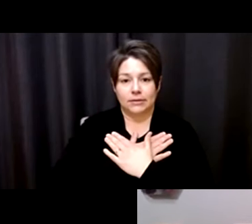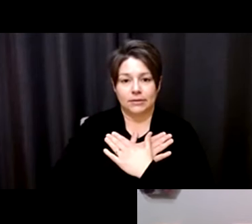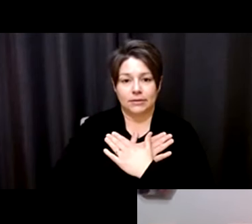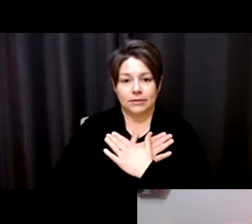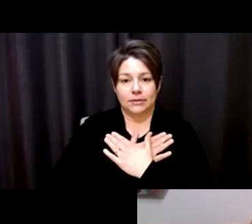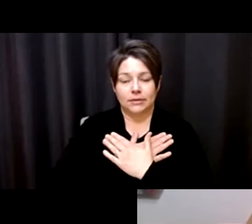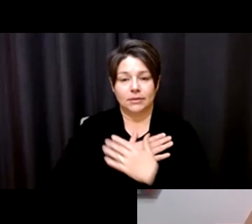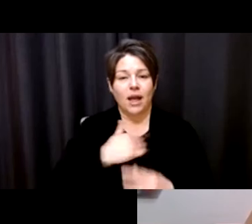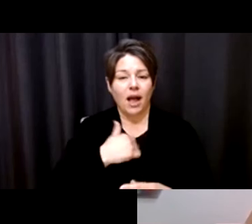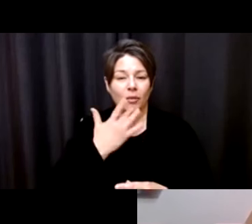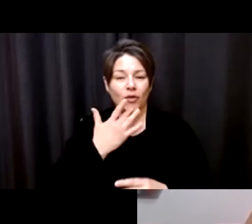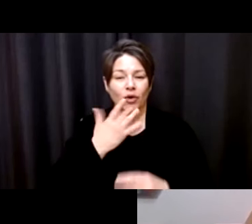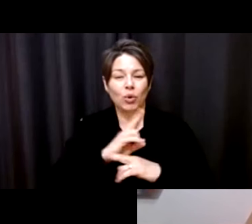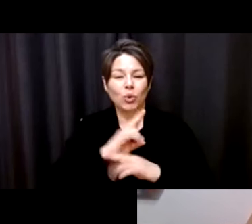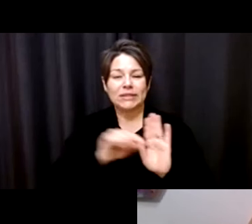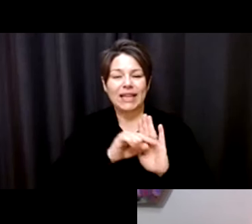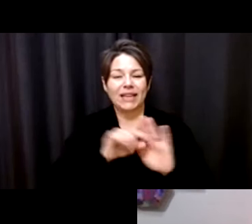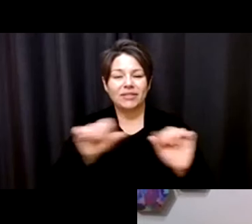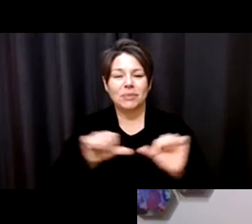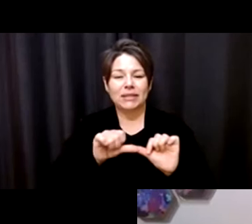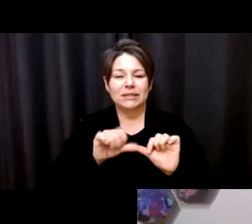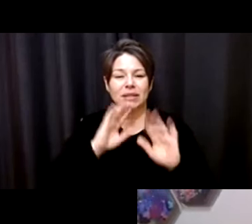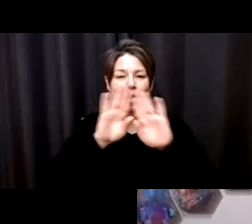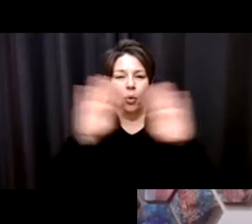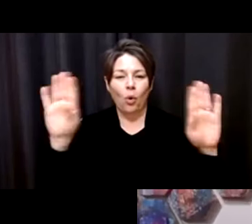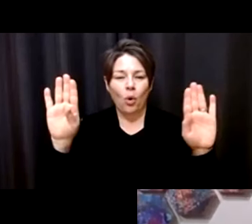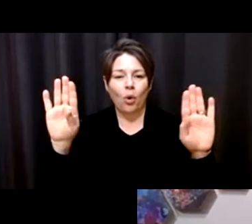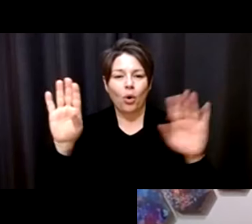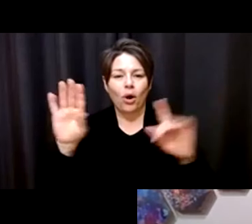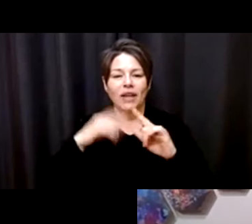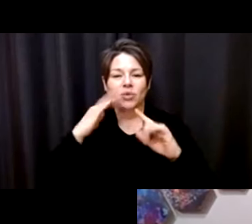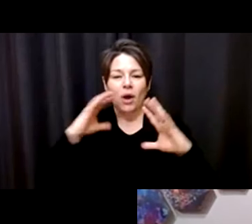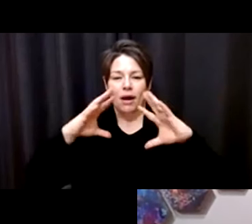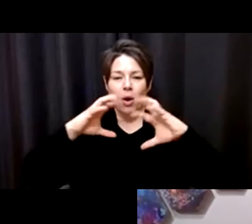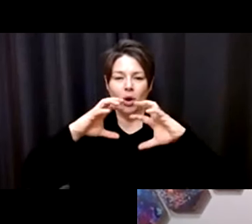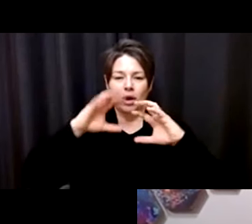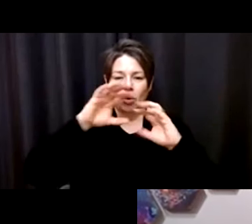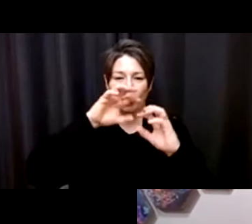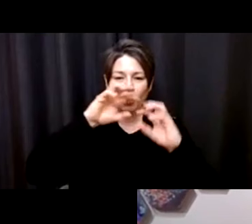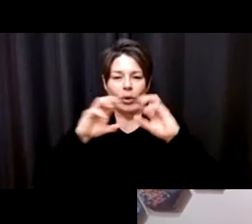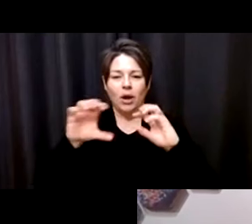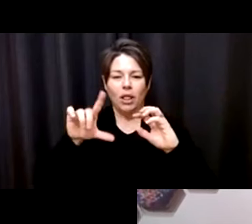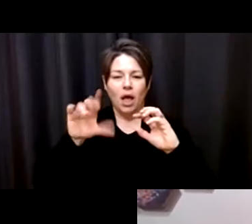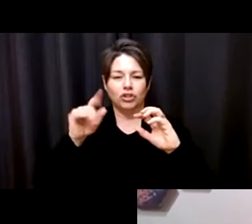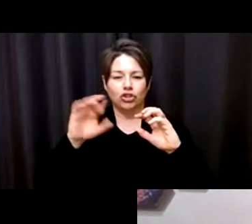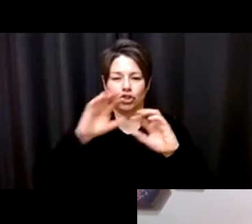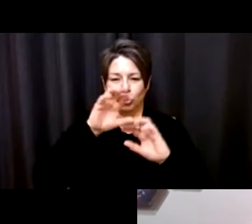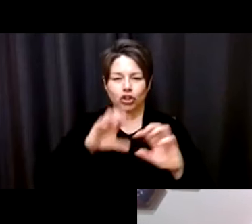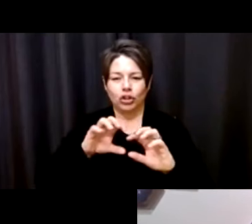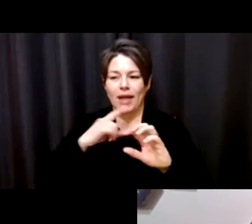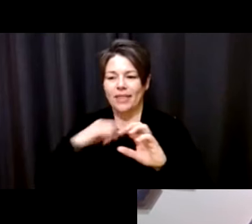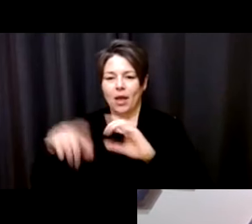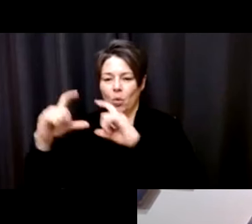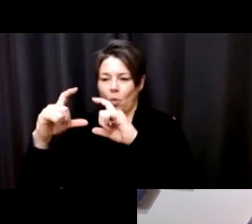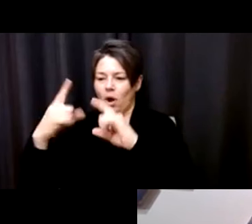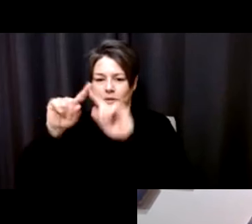the negative space of the wall, which is what the clusters allow us to do, and suggest a panel where there is not one.